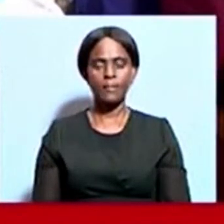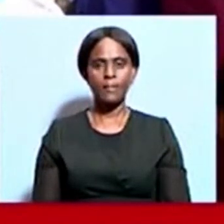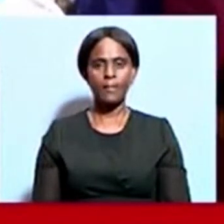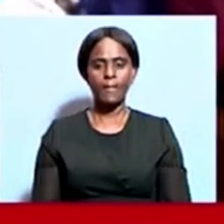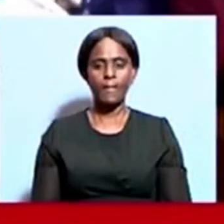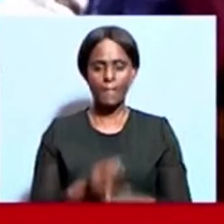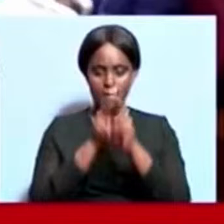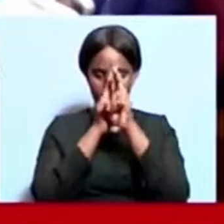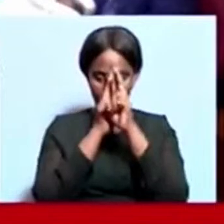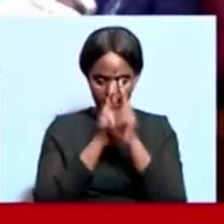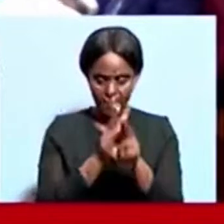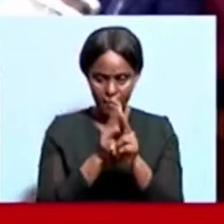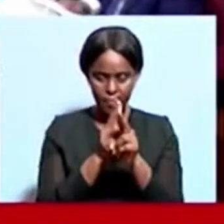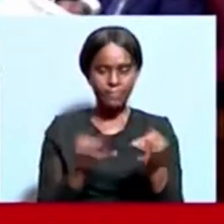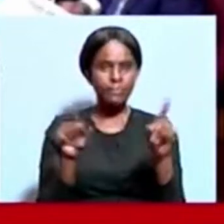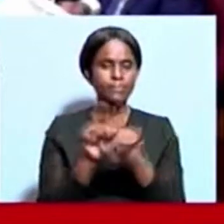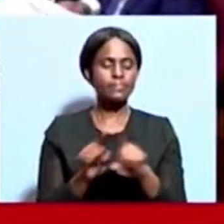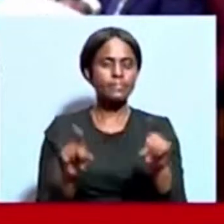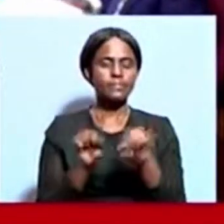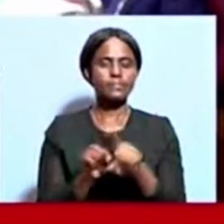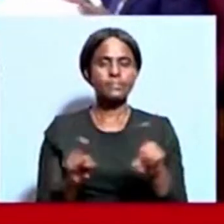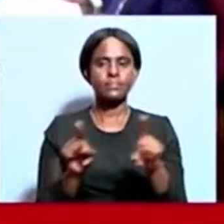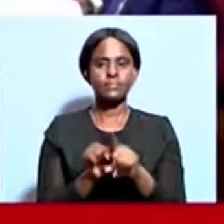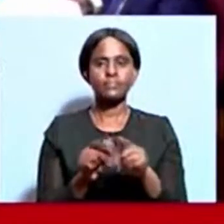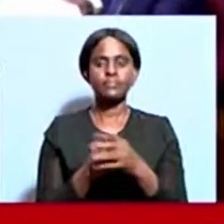Honorable Singombe, on the same? Yes.